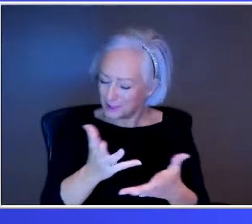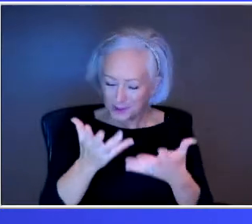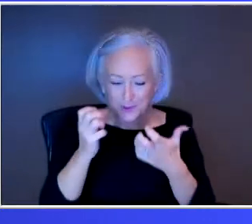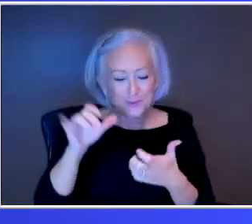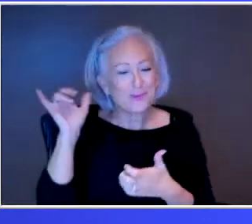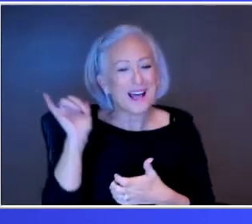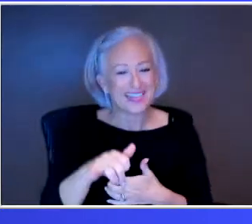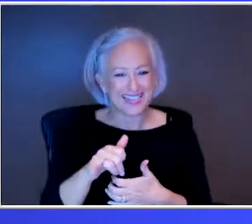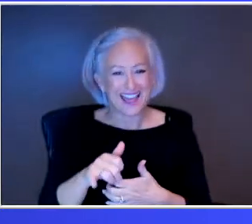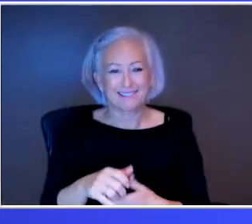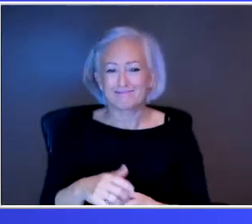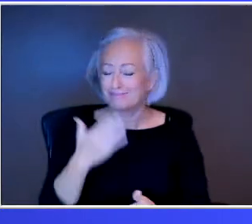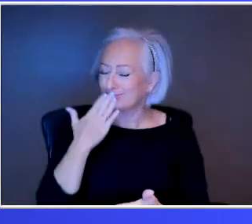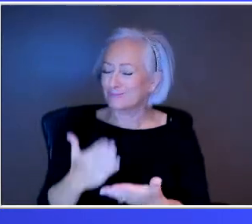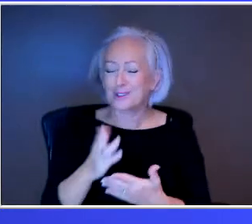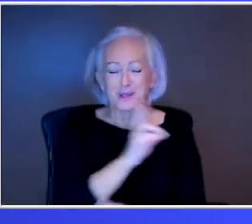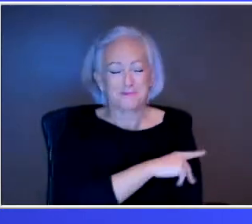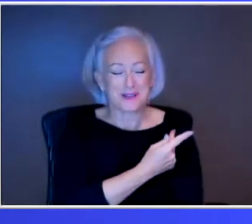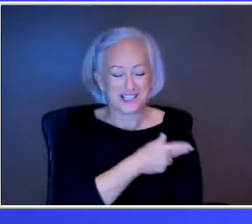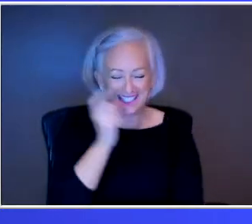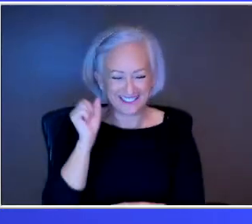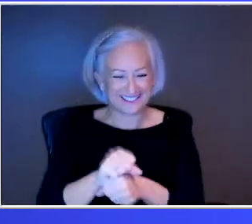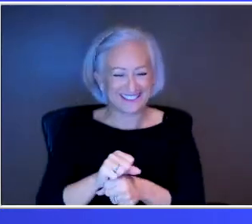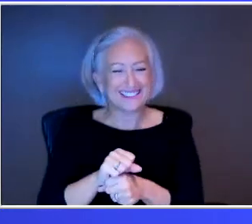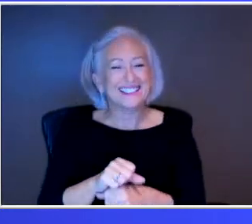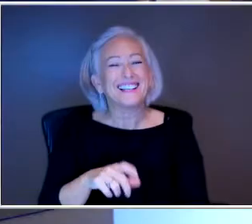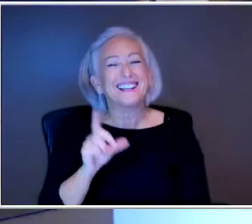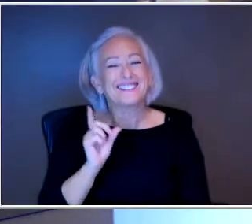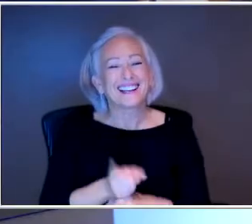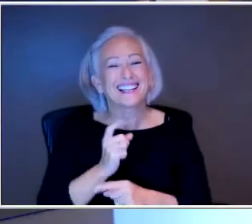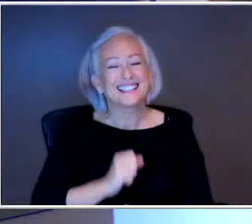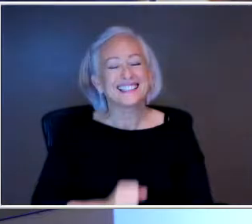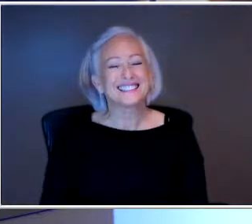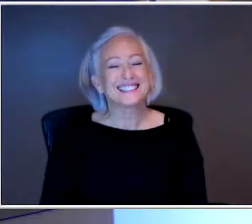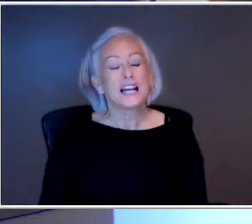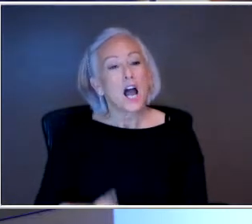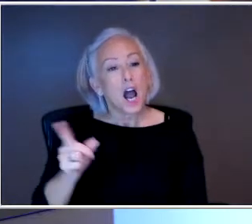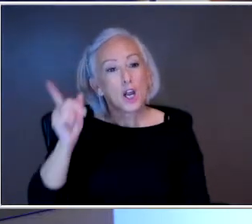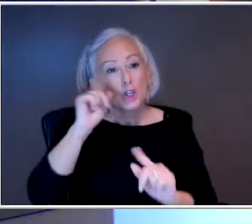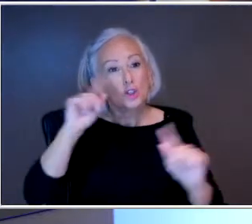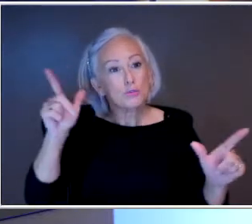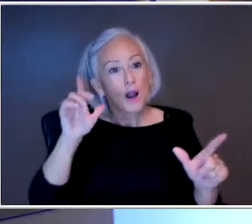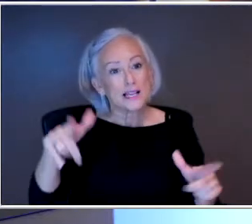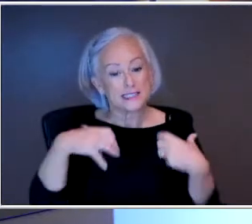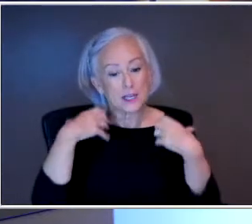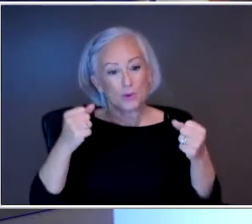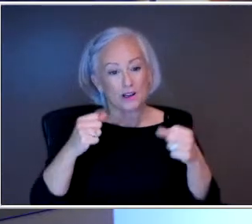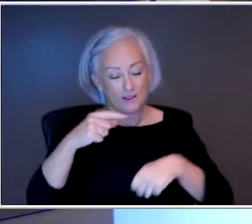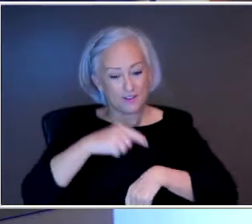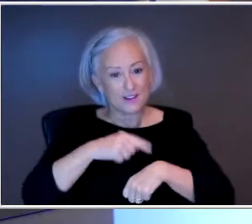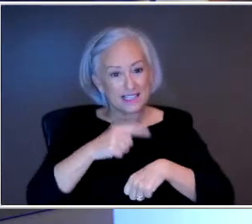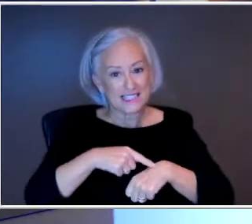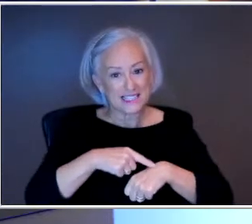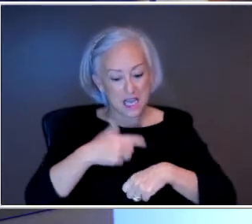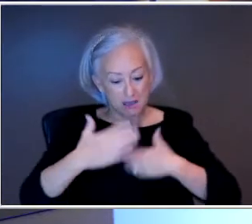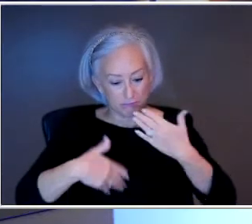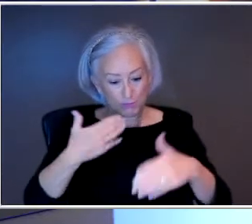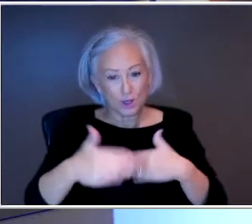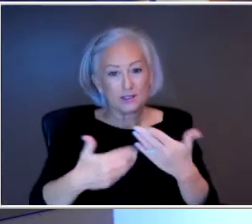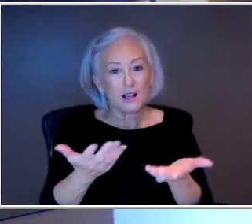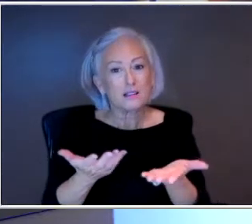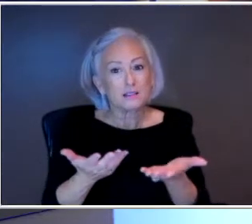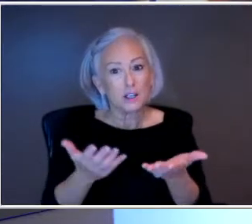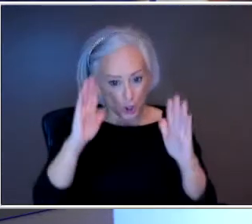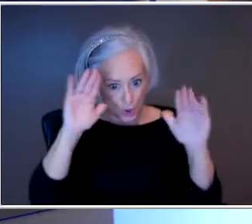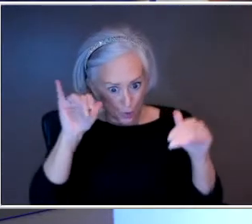Oh, for sure. That's so are you perfect. surprised at all of his recovery timeline? Is this what, of course, you would have hoped to have seen, but it doesn't happen like this for